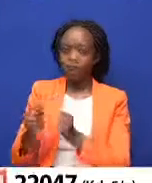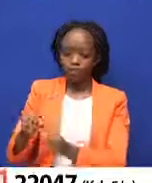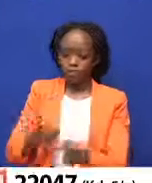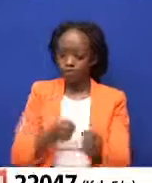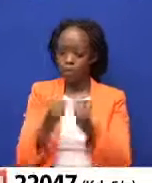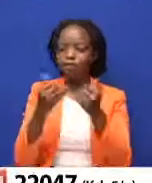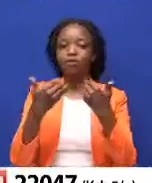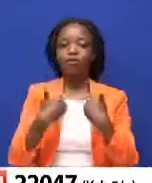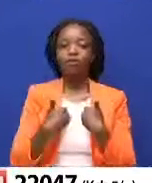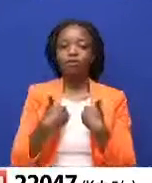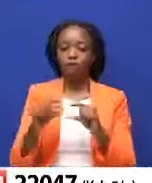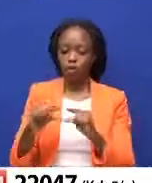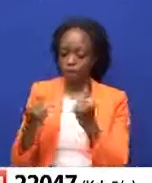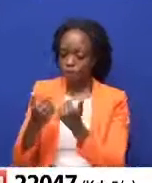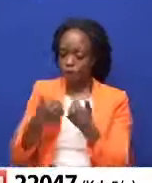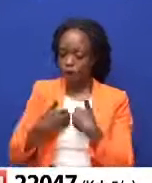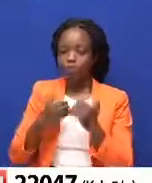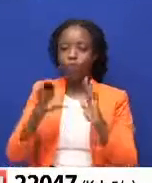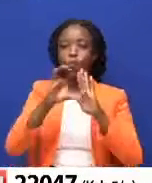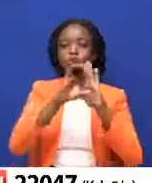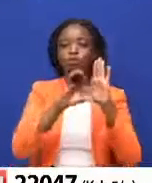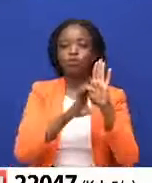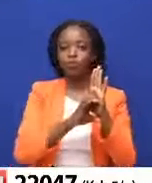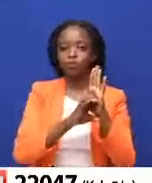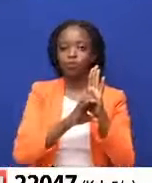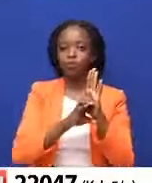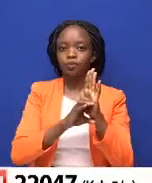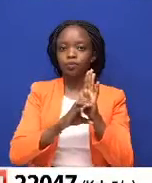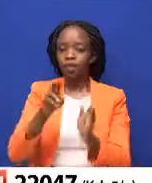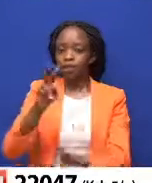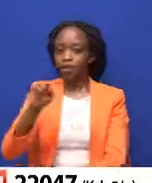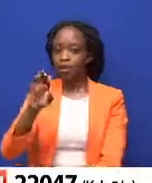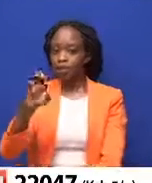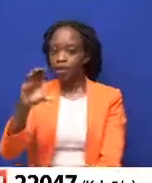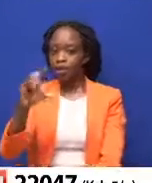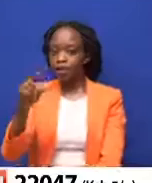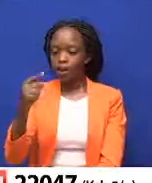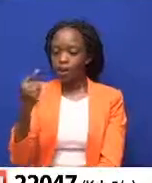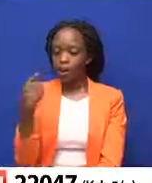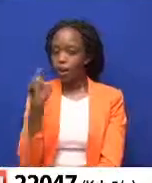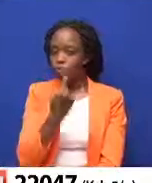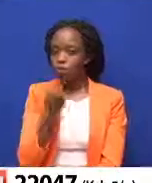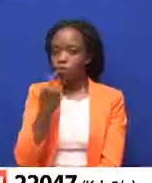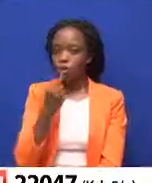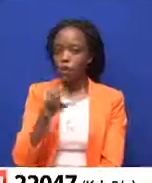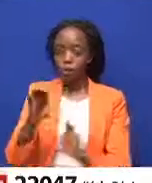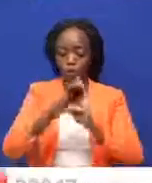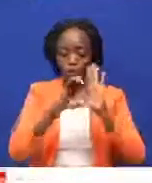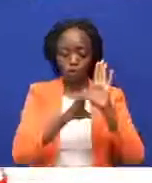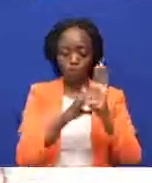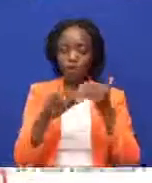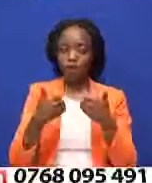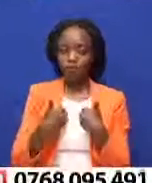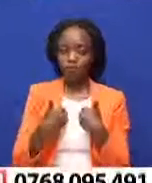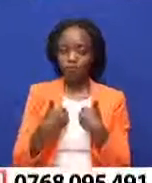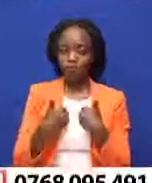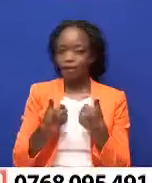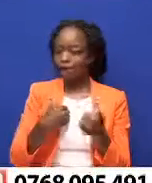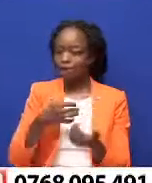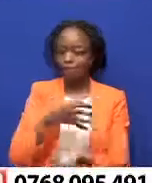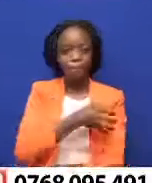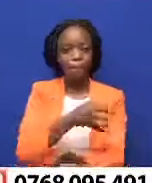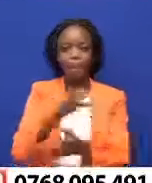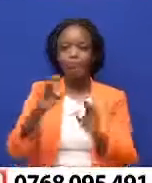is a party that has the constitution. So the purported NEC has, under our party constitution, NEC has no